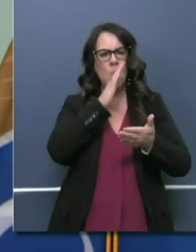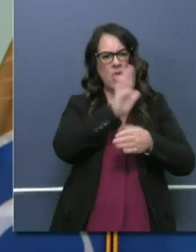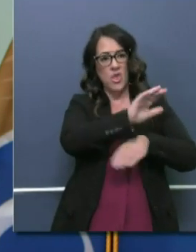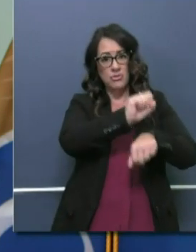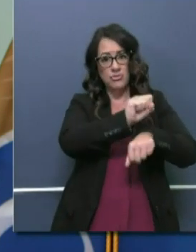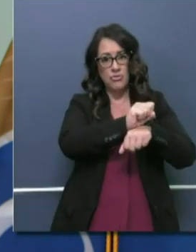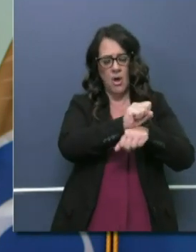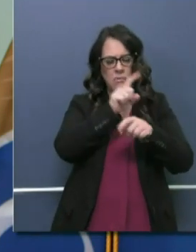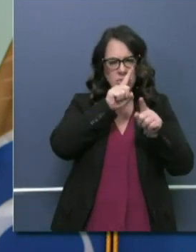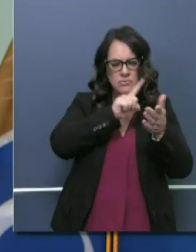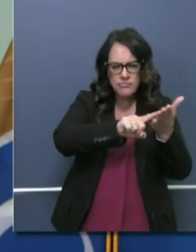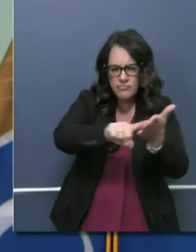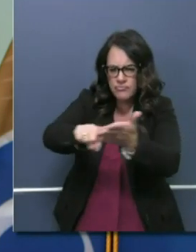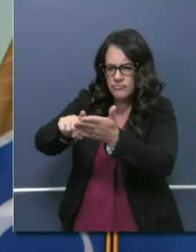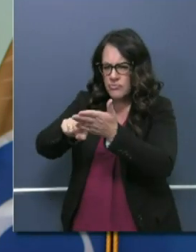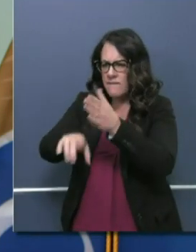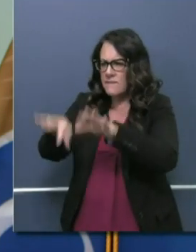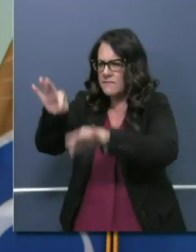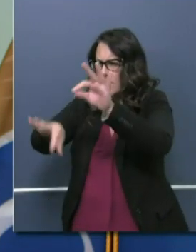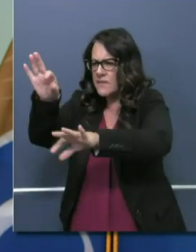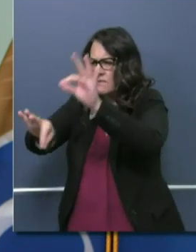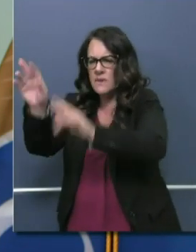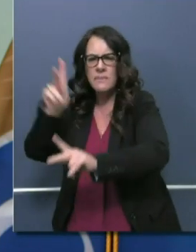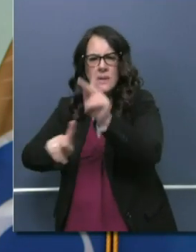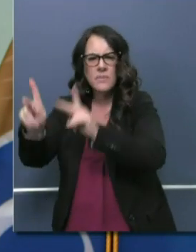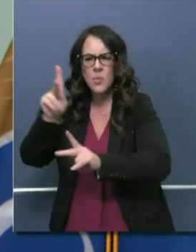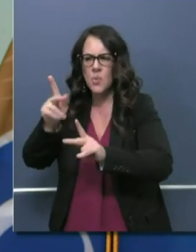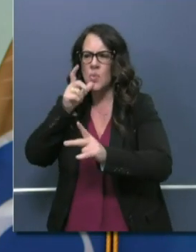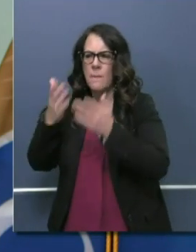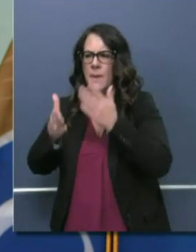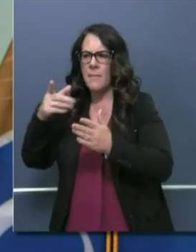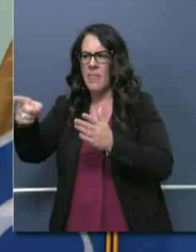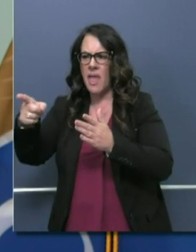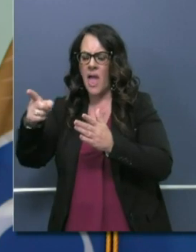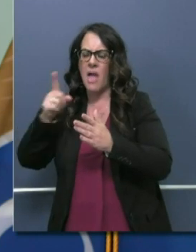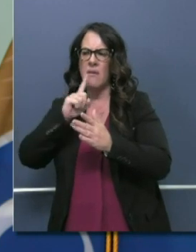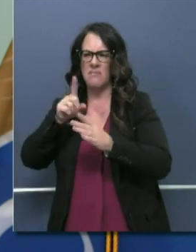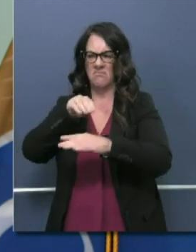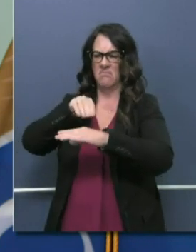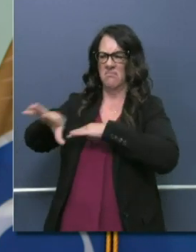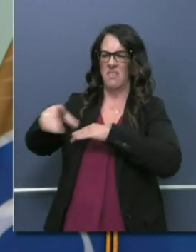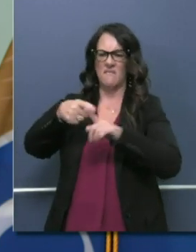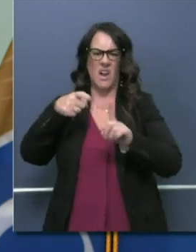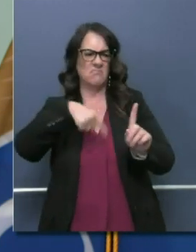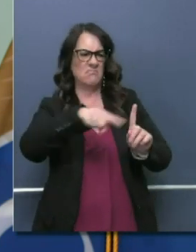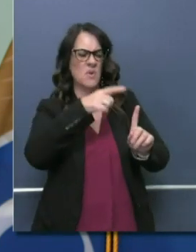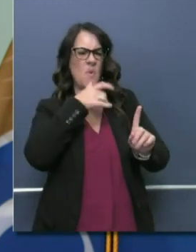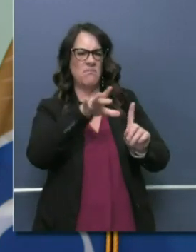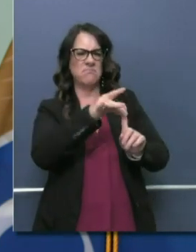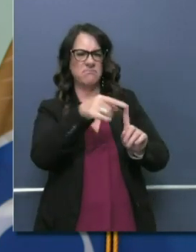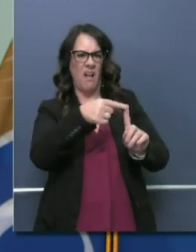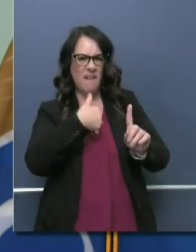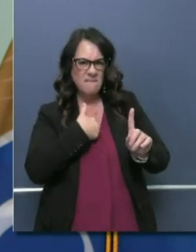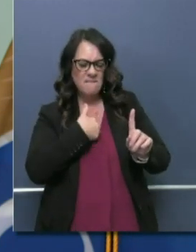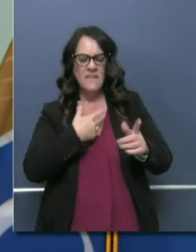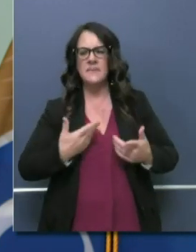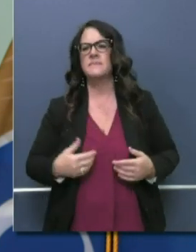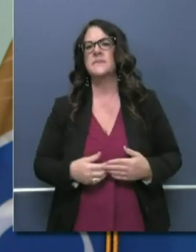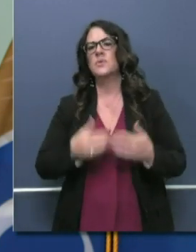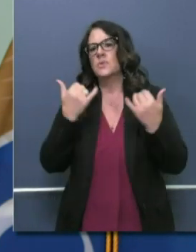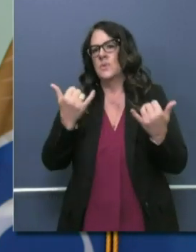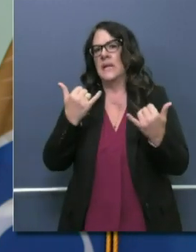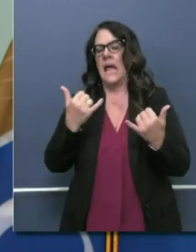build an army so that we can meaningfully modify the stay-at-home order. I want to speak as well today about